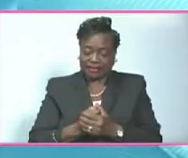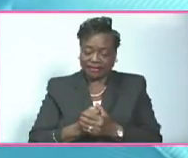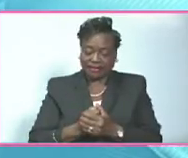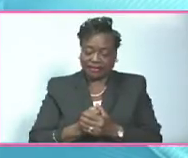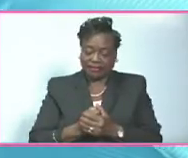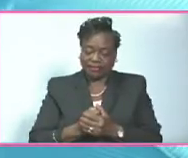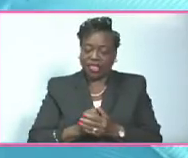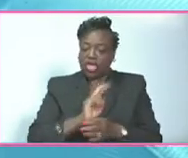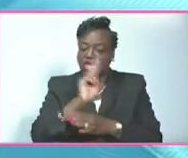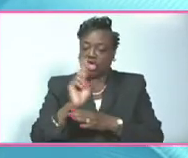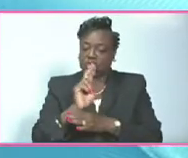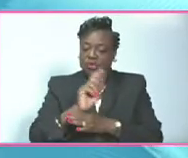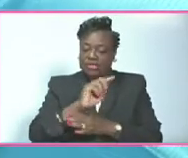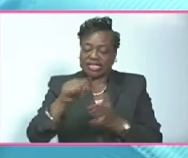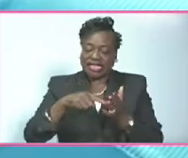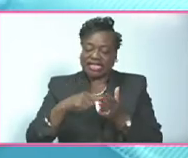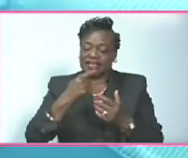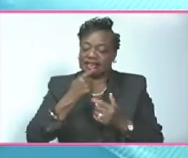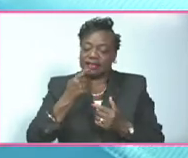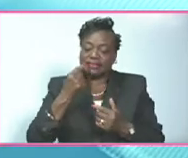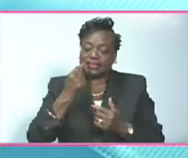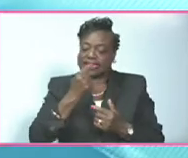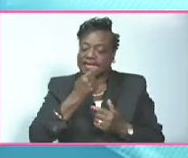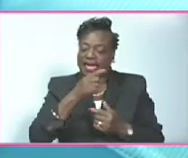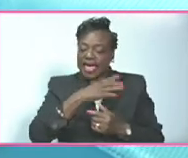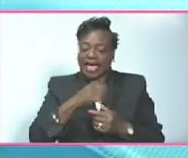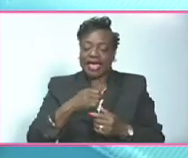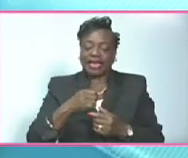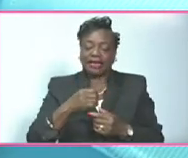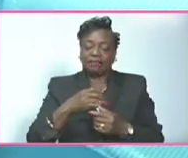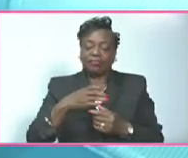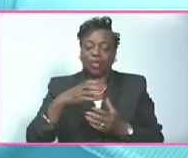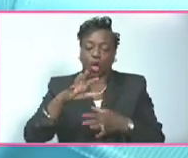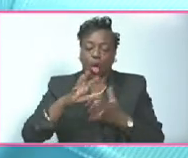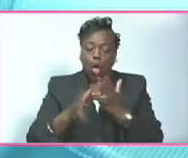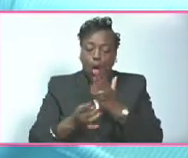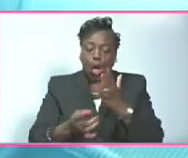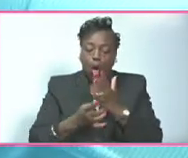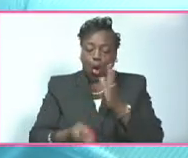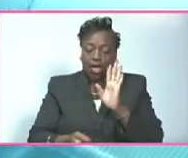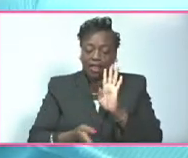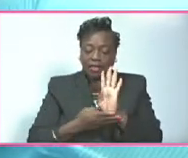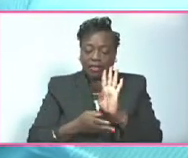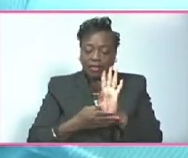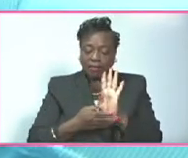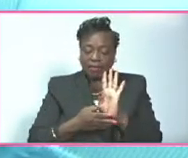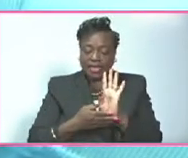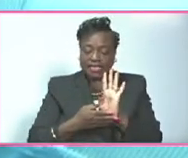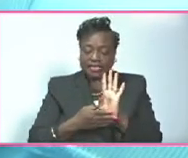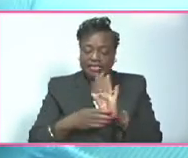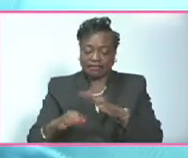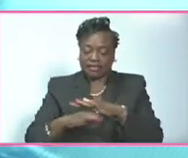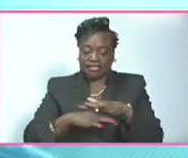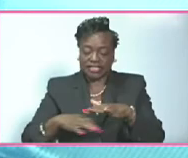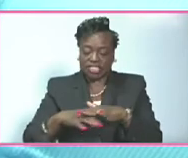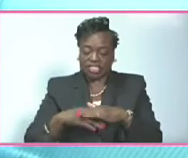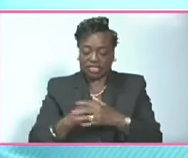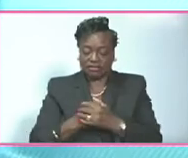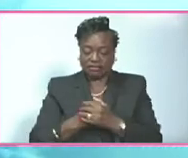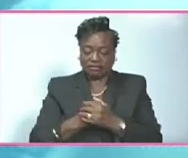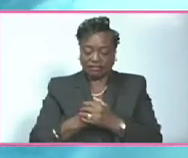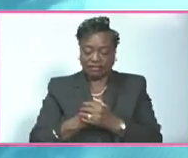Yeah. Using this lipstick and a little oil-based facial cleanser, this hot pink lipstick creates the perfect shade for this